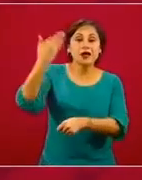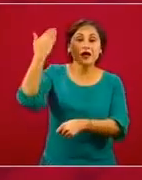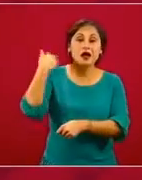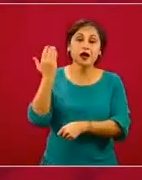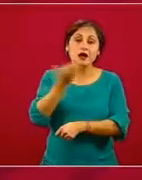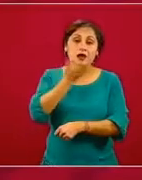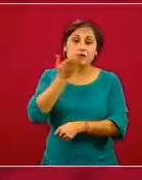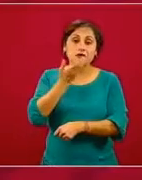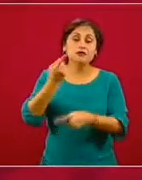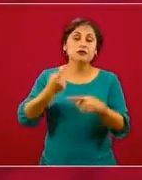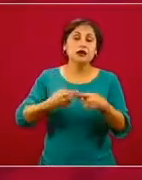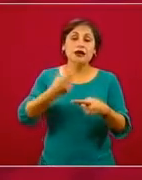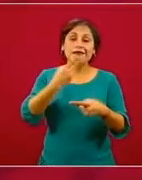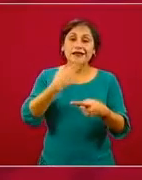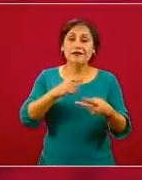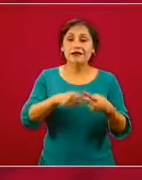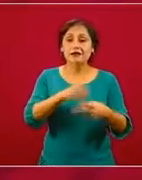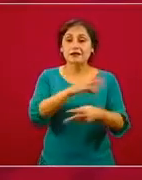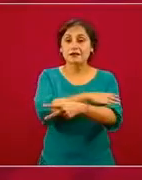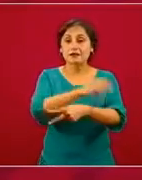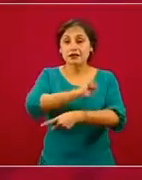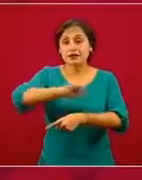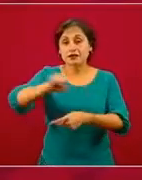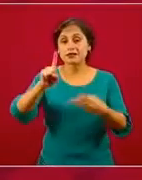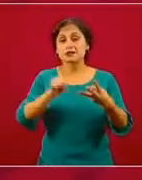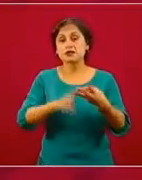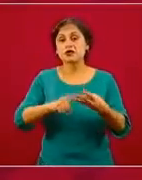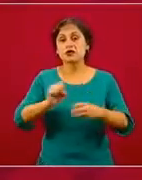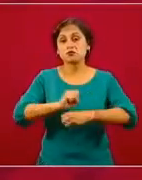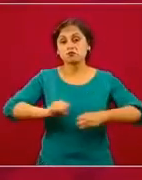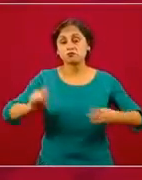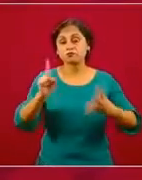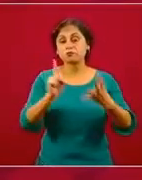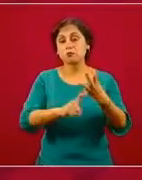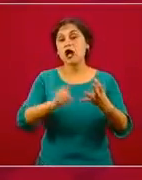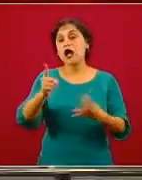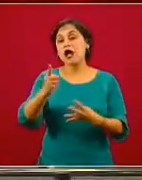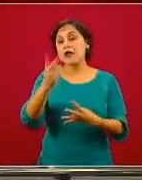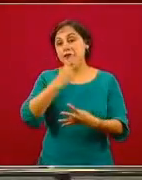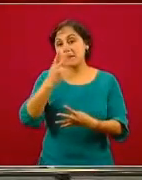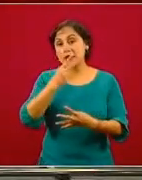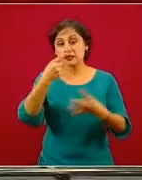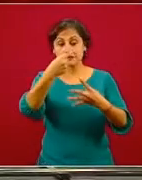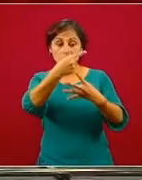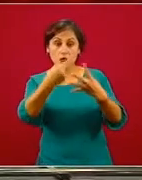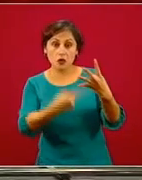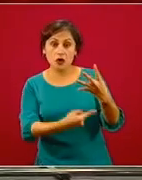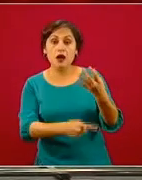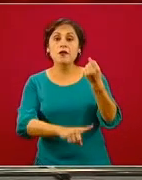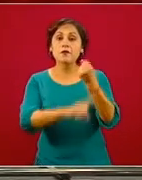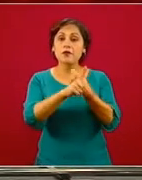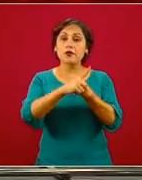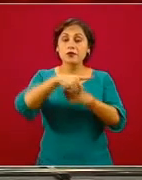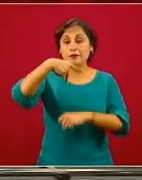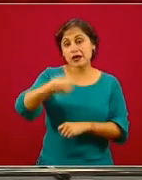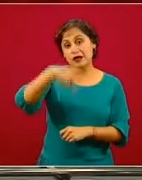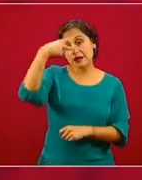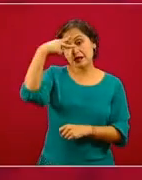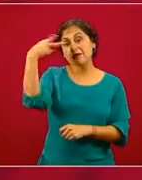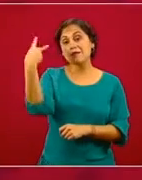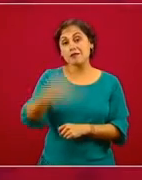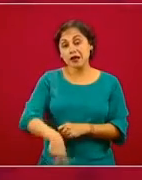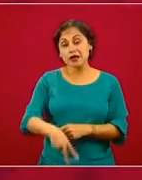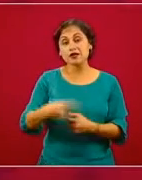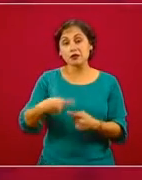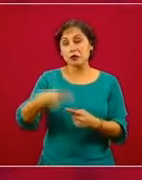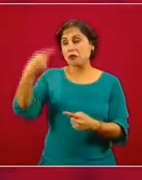of all, these people who have unfortunately died within the health sector, just the same as